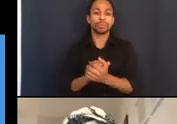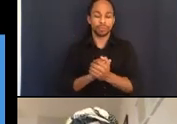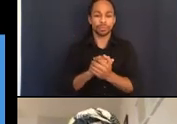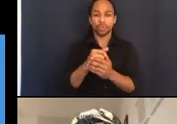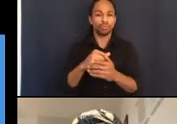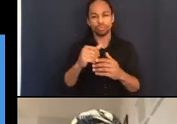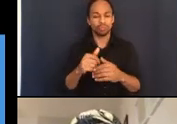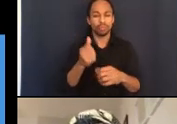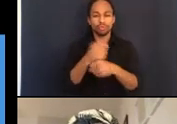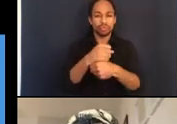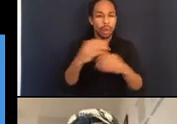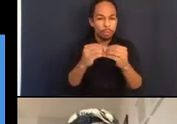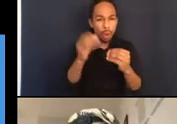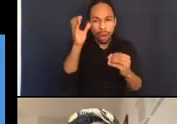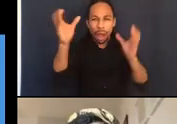country.